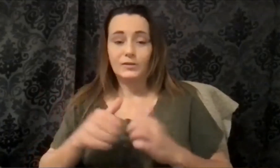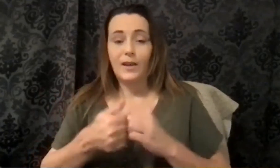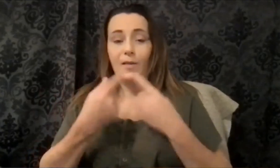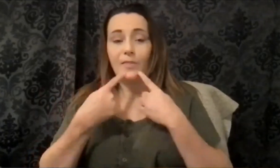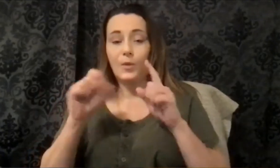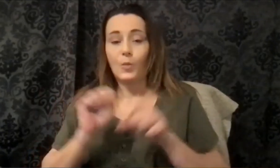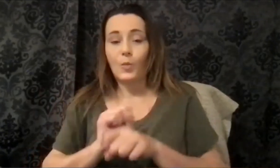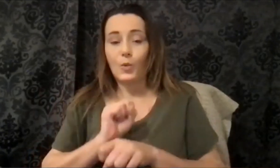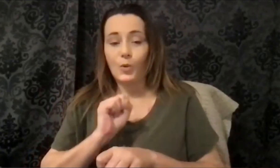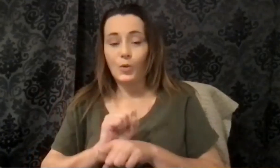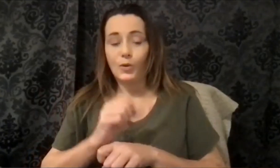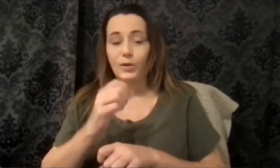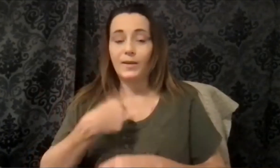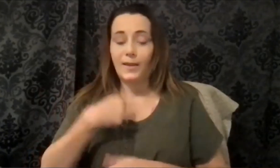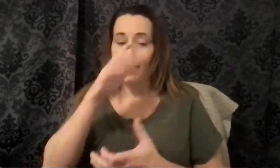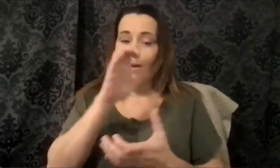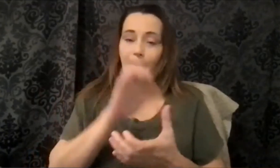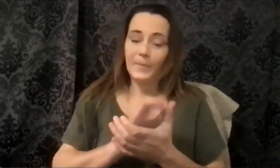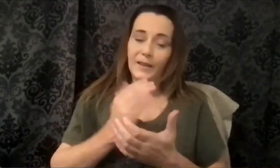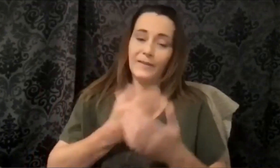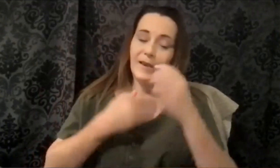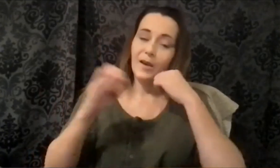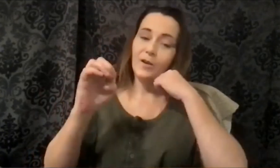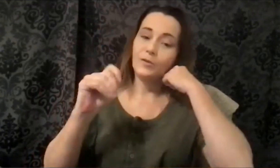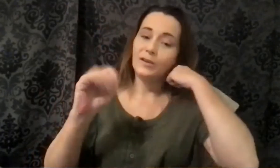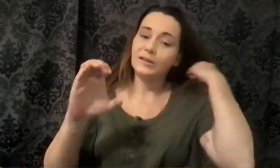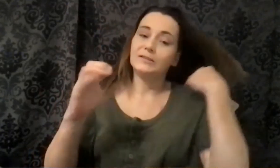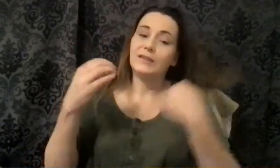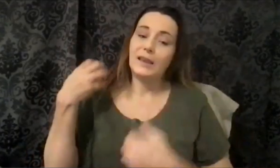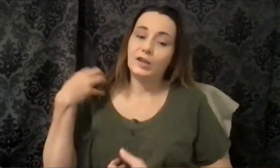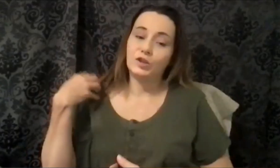I do believe that our executive director is very prudent.